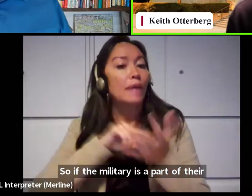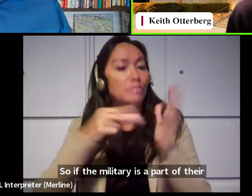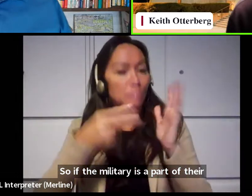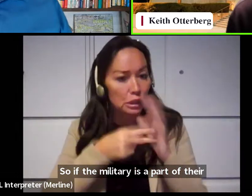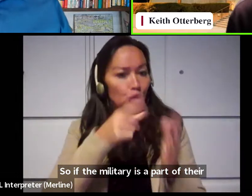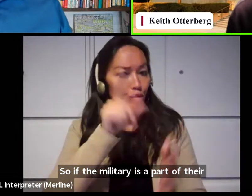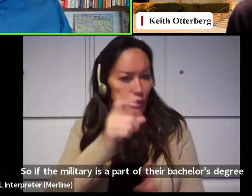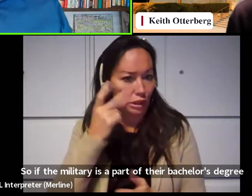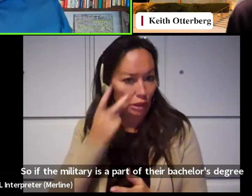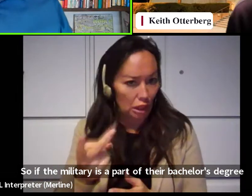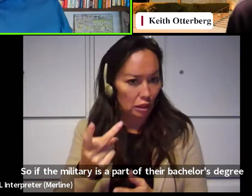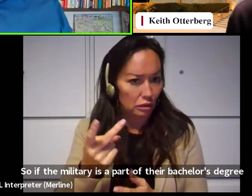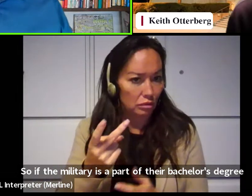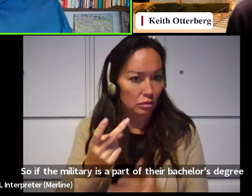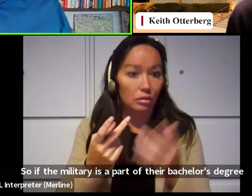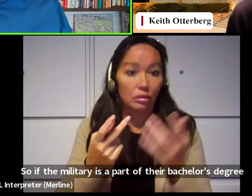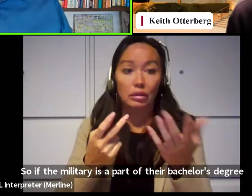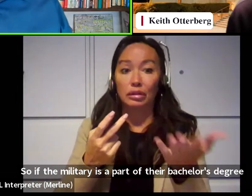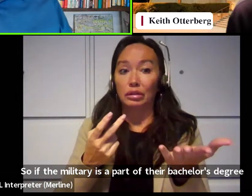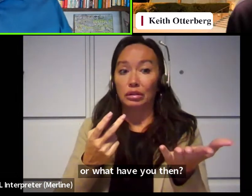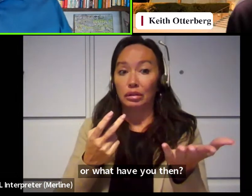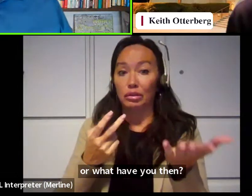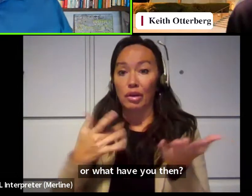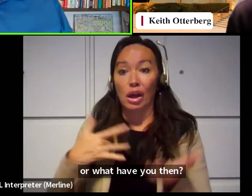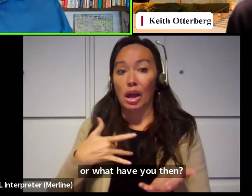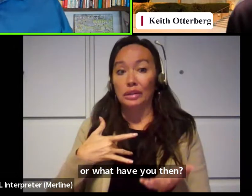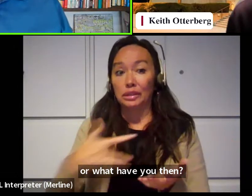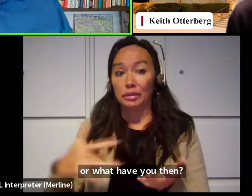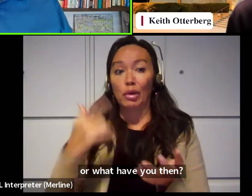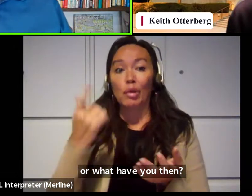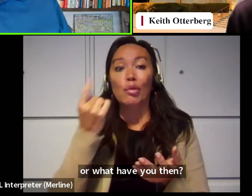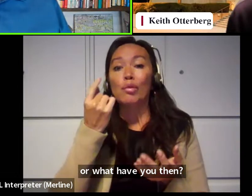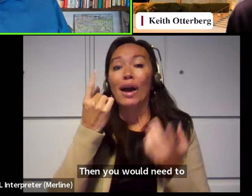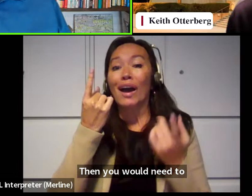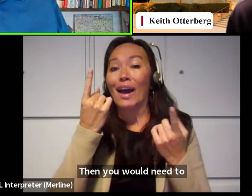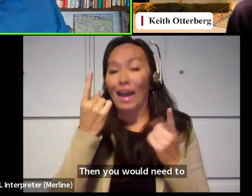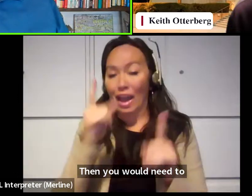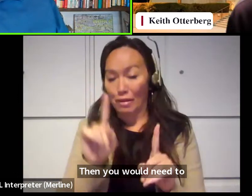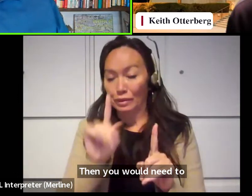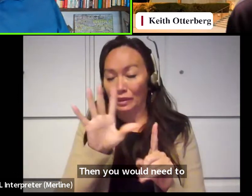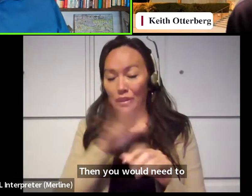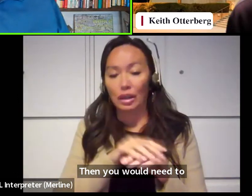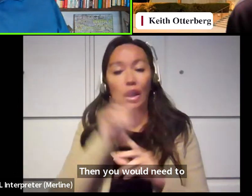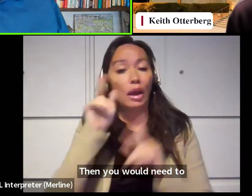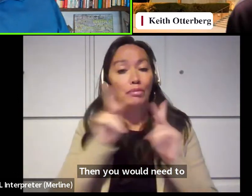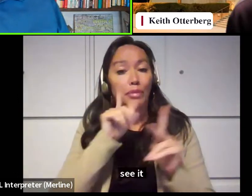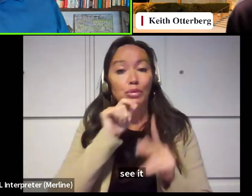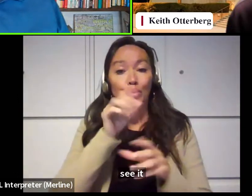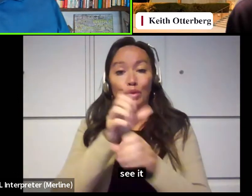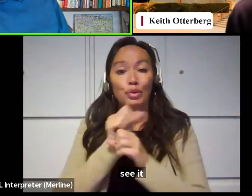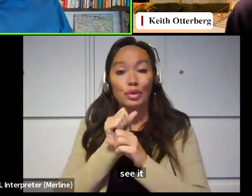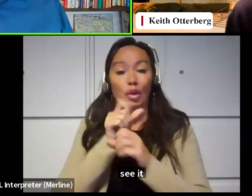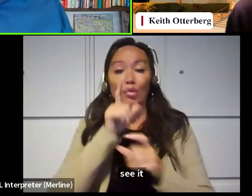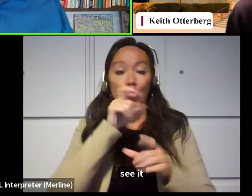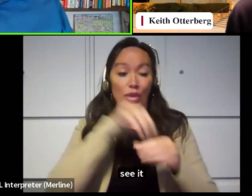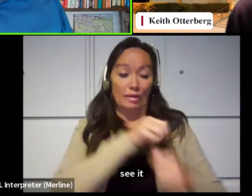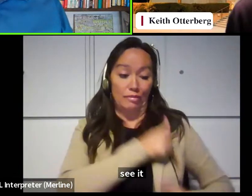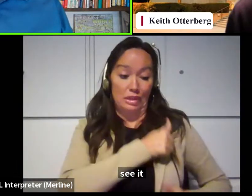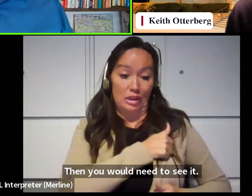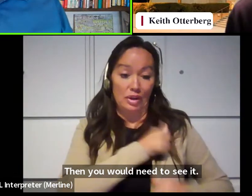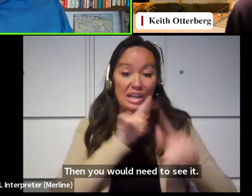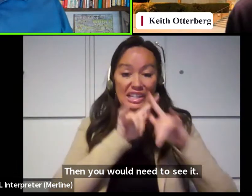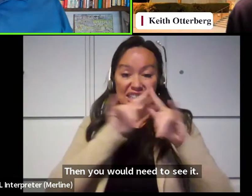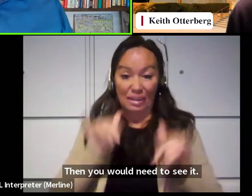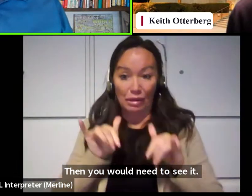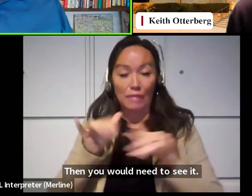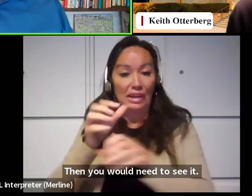need to see it. Well, typically what happens is people who earn college credit while they're in the military,